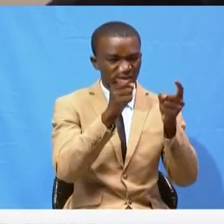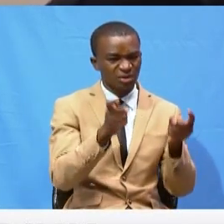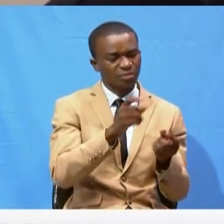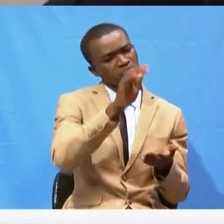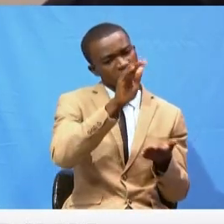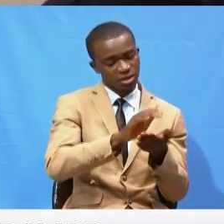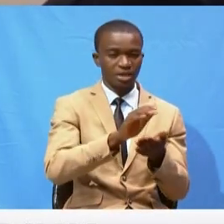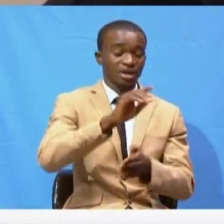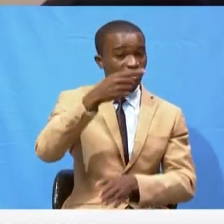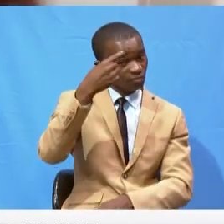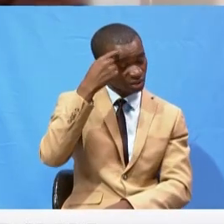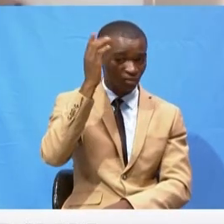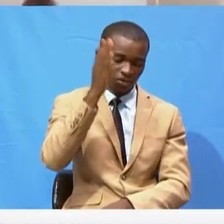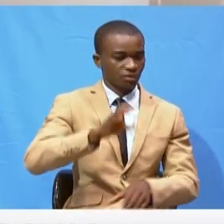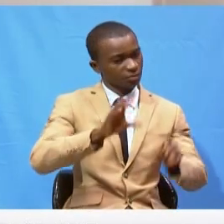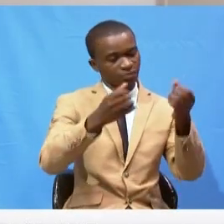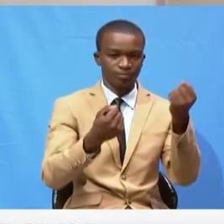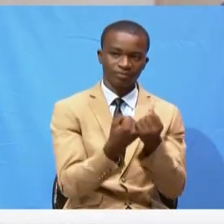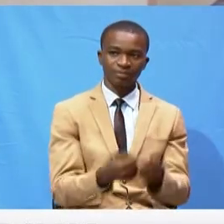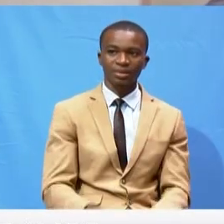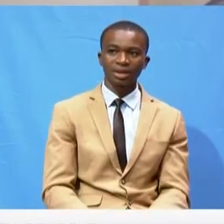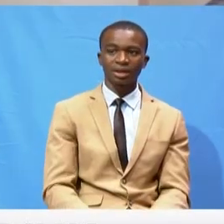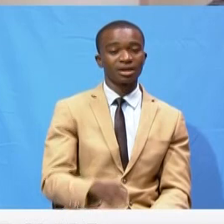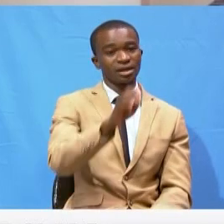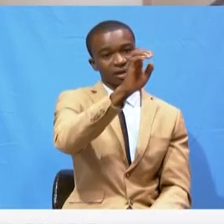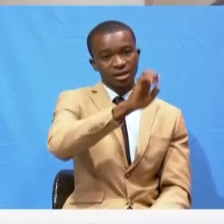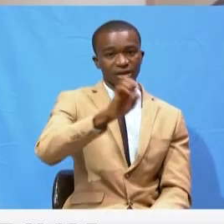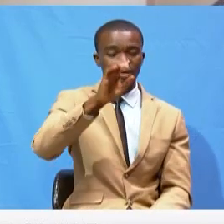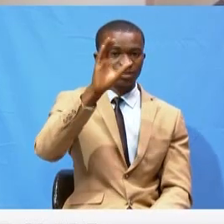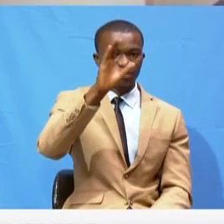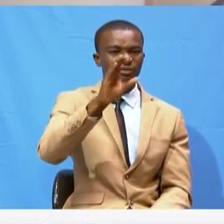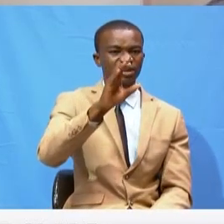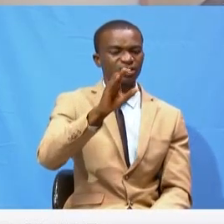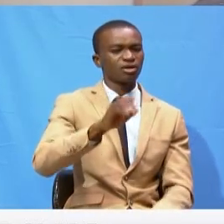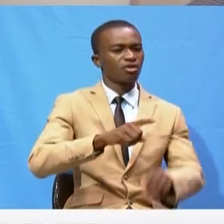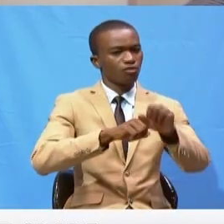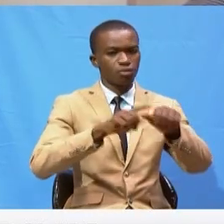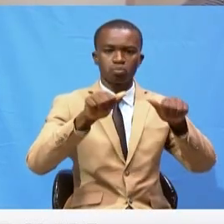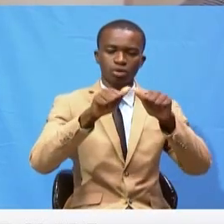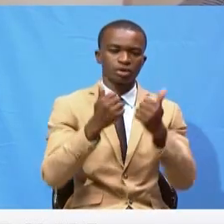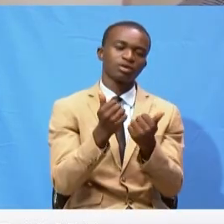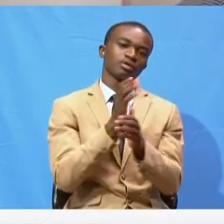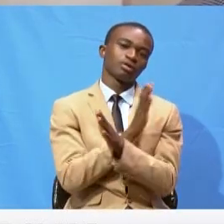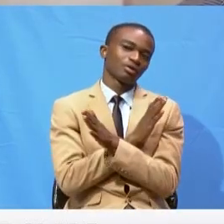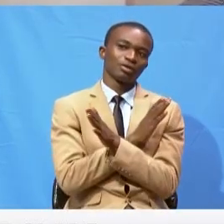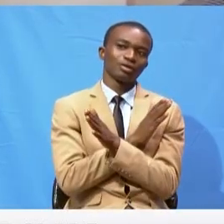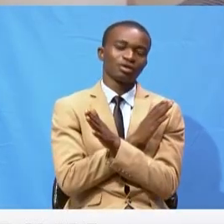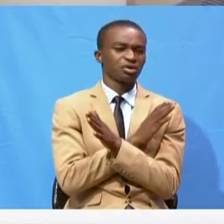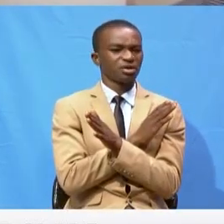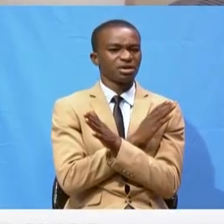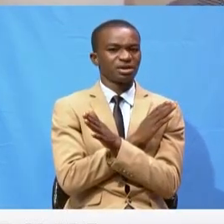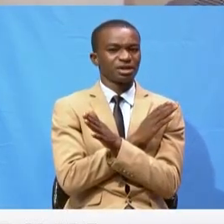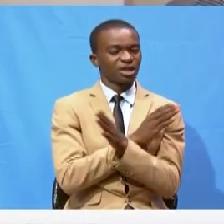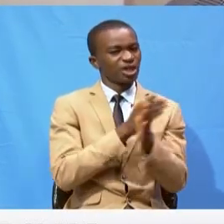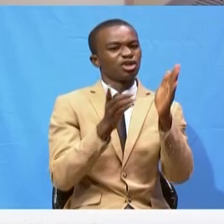government efforts. Meanwhile, Eastern Province Football Association of Zambia FAS chairperson Crispin Kamuna has highlighted some